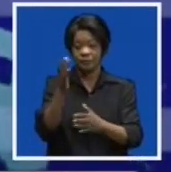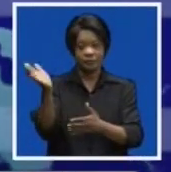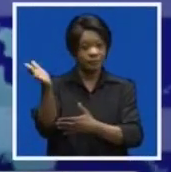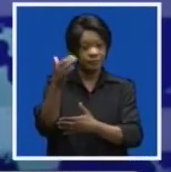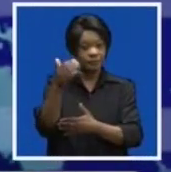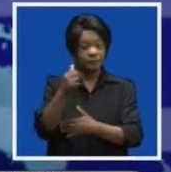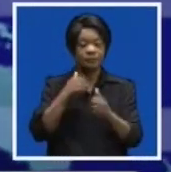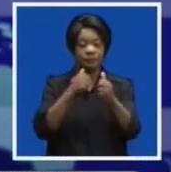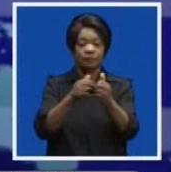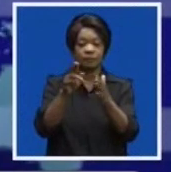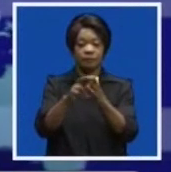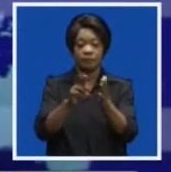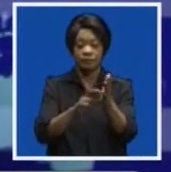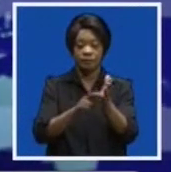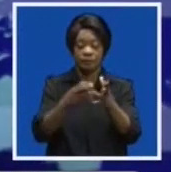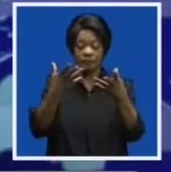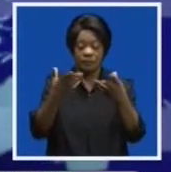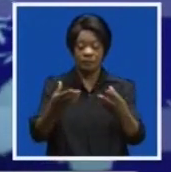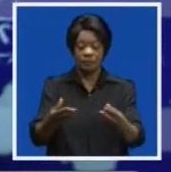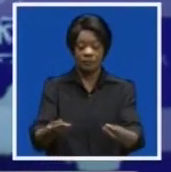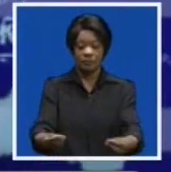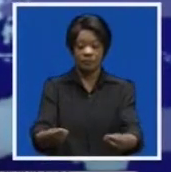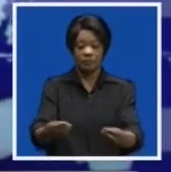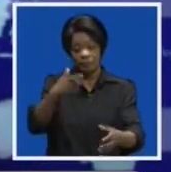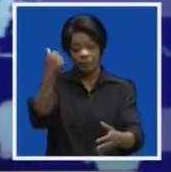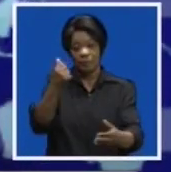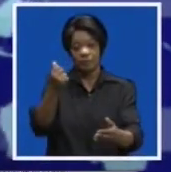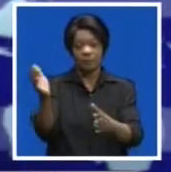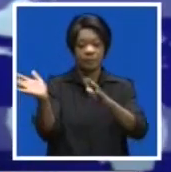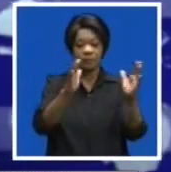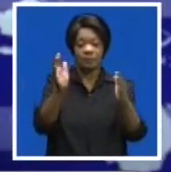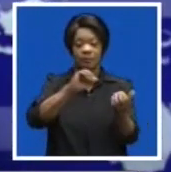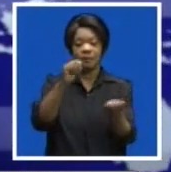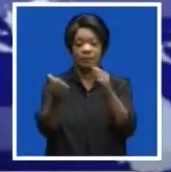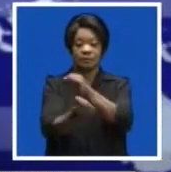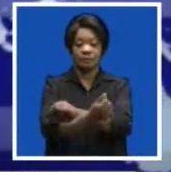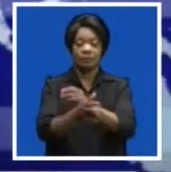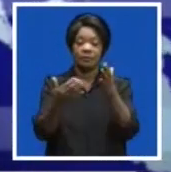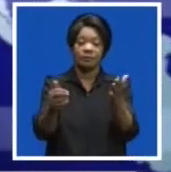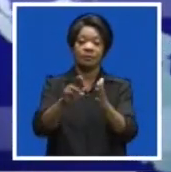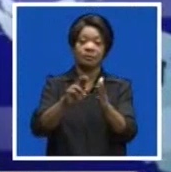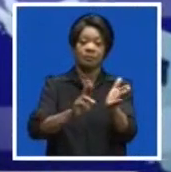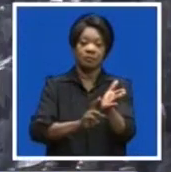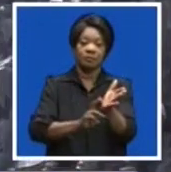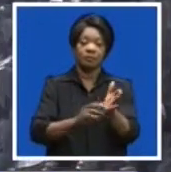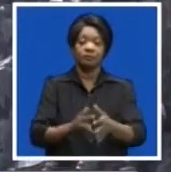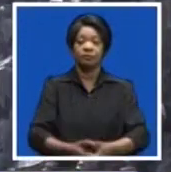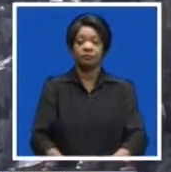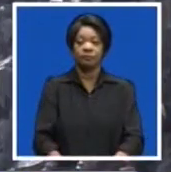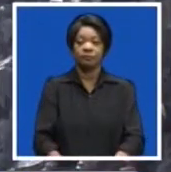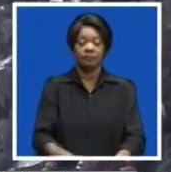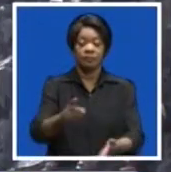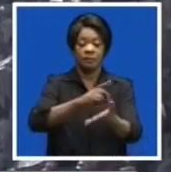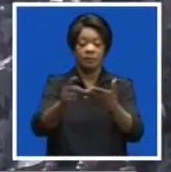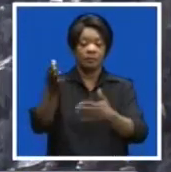past, following reports that it might dry up due to climate change. Lakson Tani has a report. A week ago,